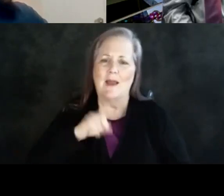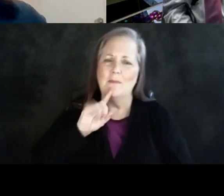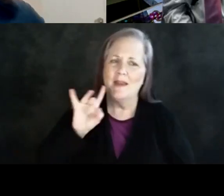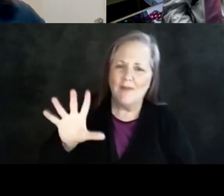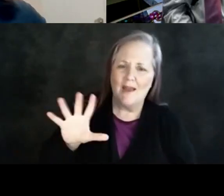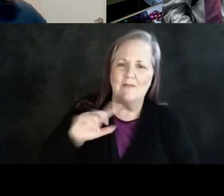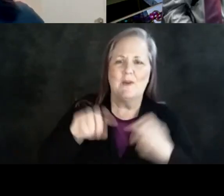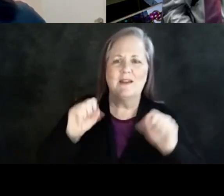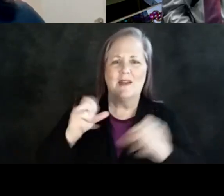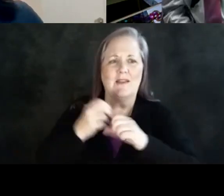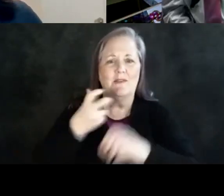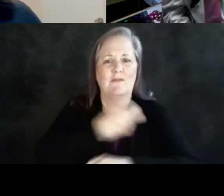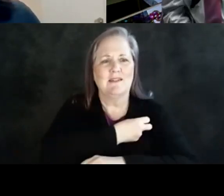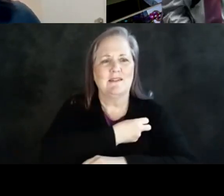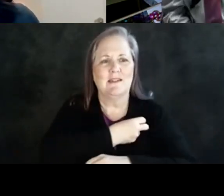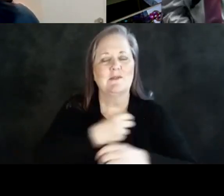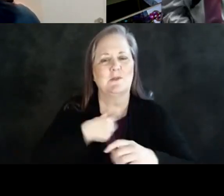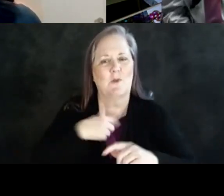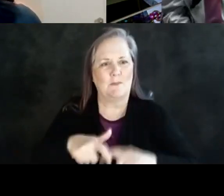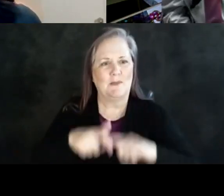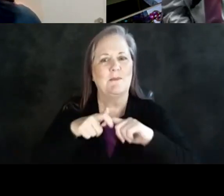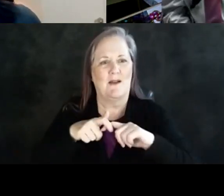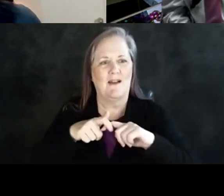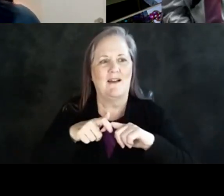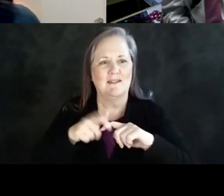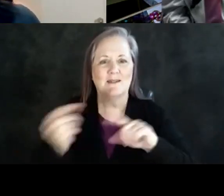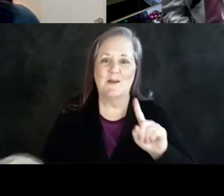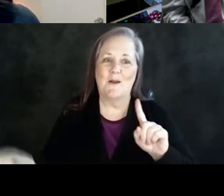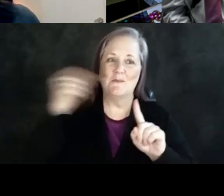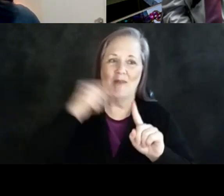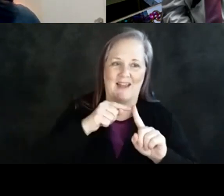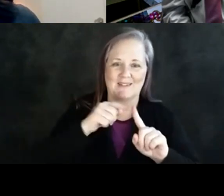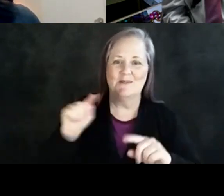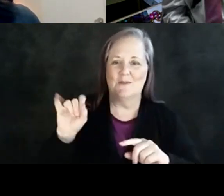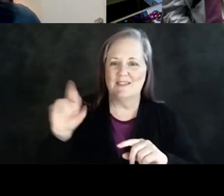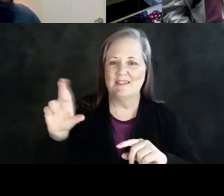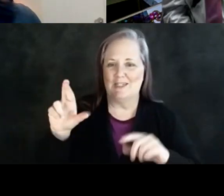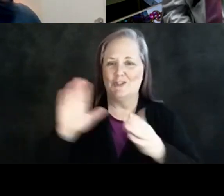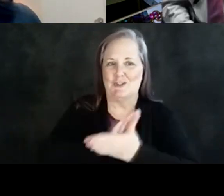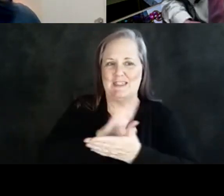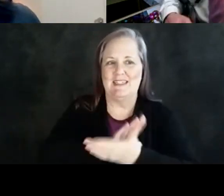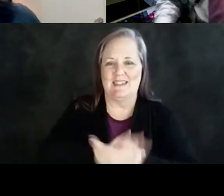when can I get the vaccine? So I'm gonna pause us for a moment and go back to this tier sheet